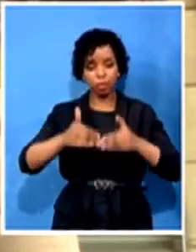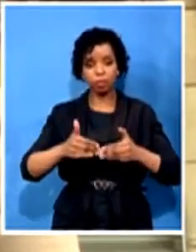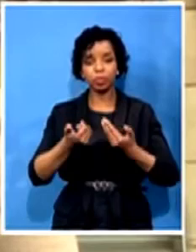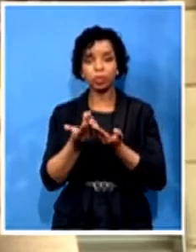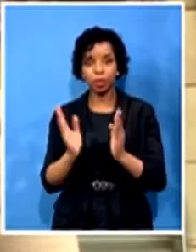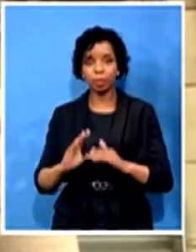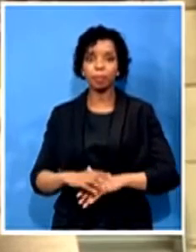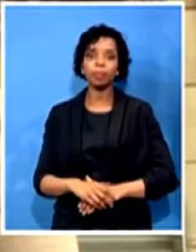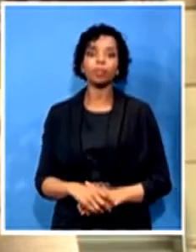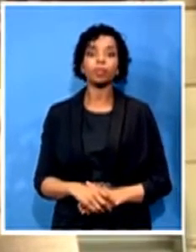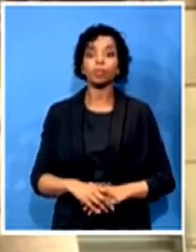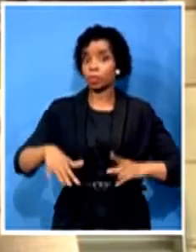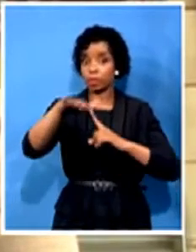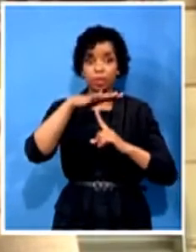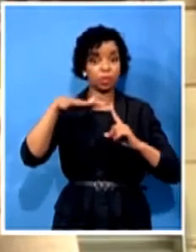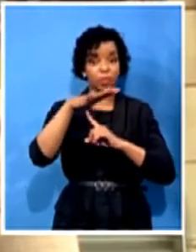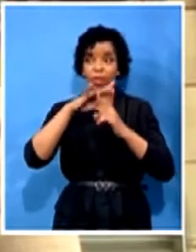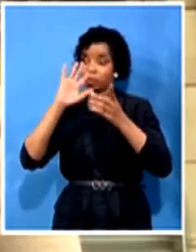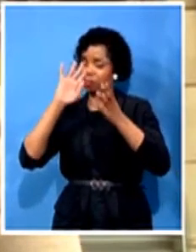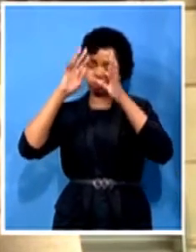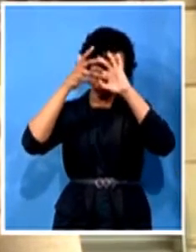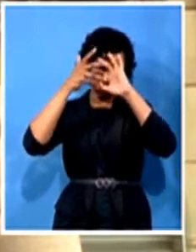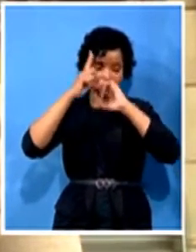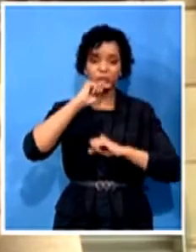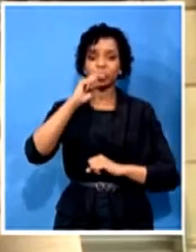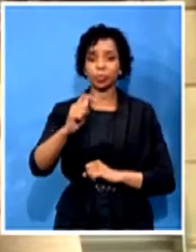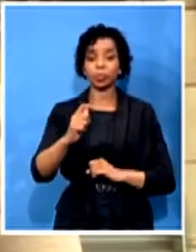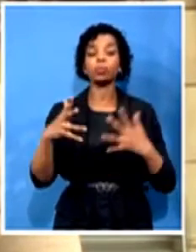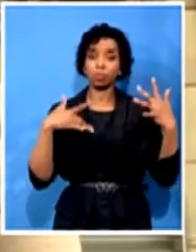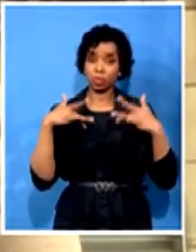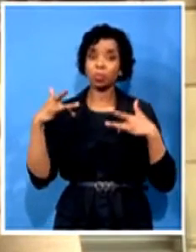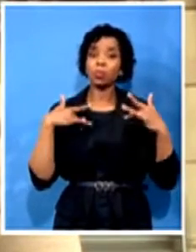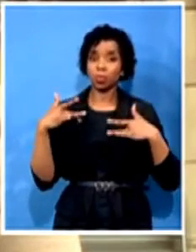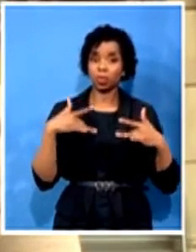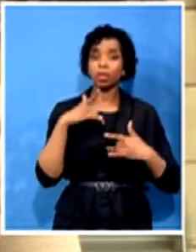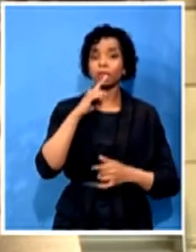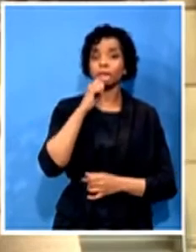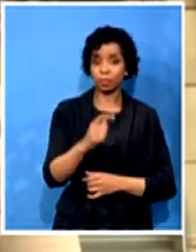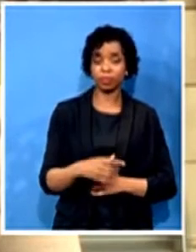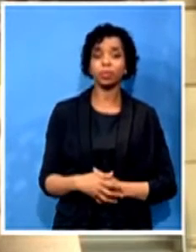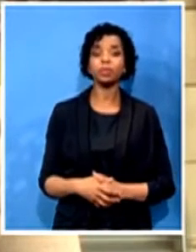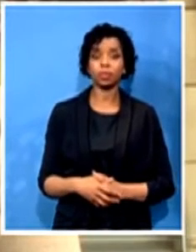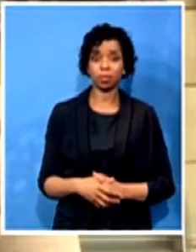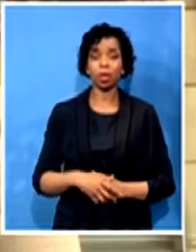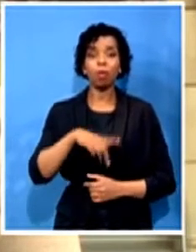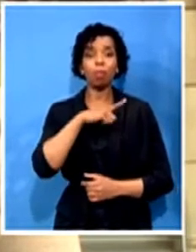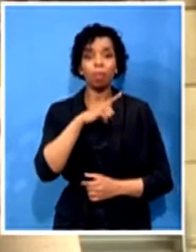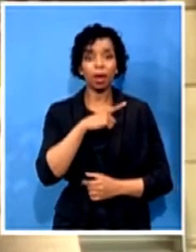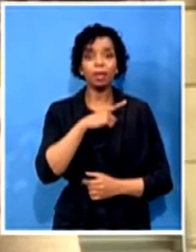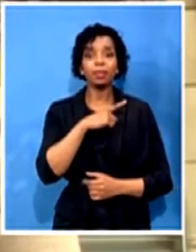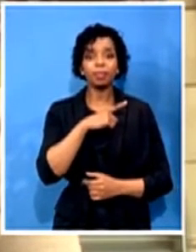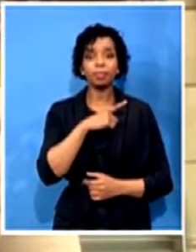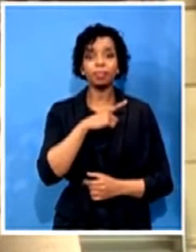say. It has been worrisome, it has been disturbing at the same time, because over and beyond the issue of